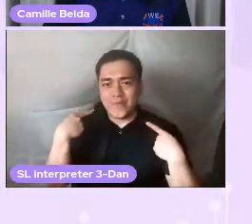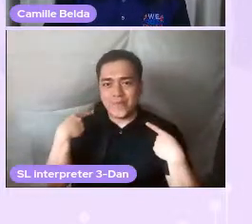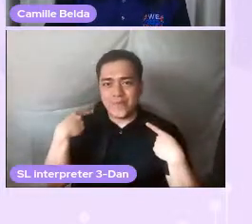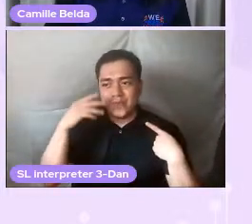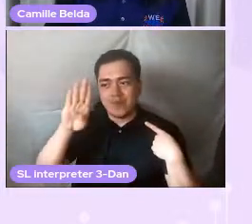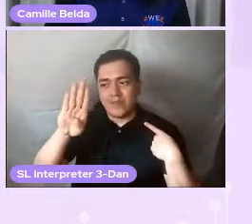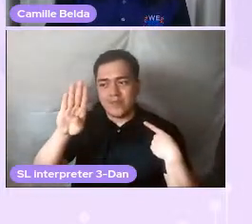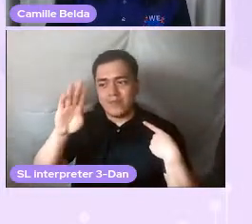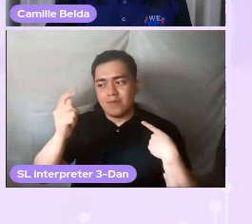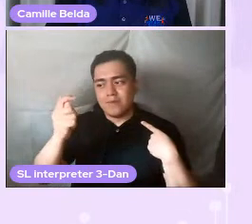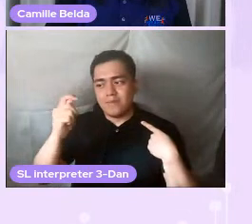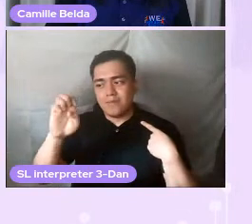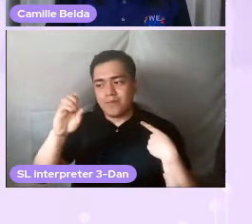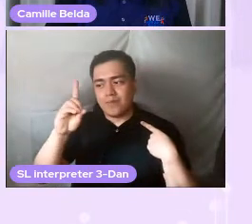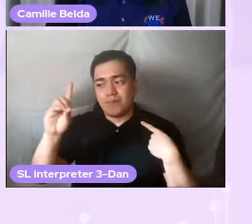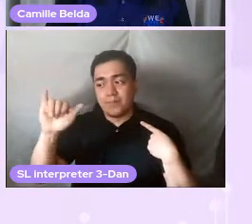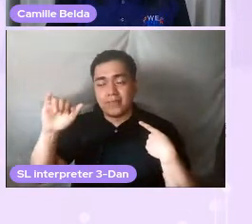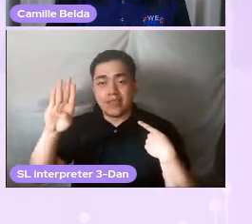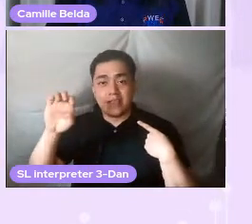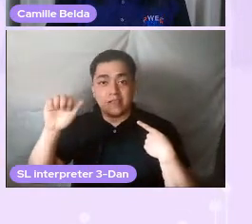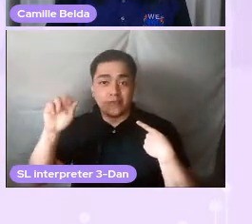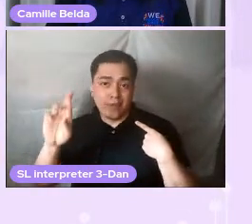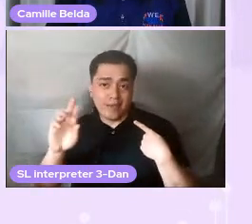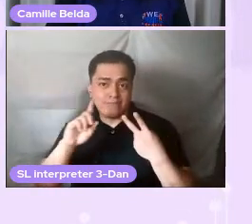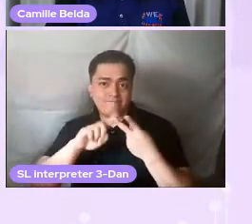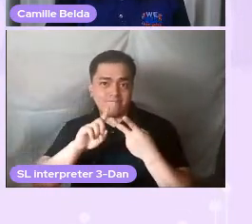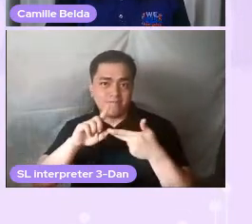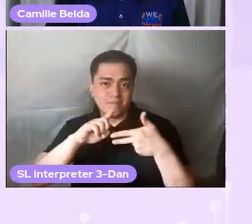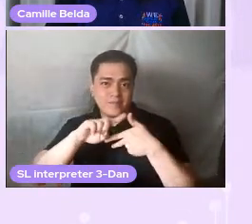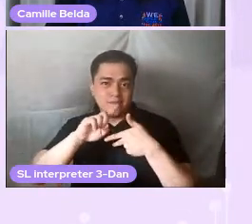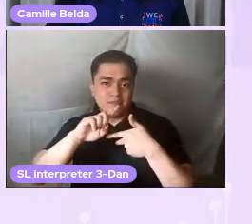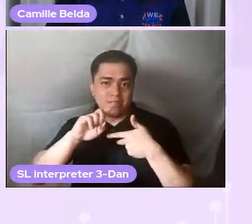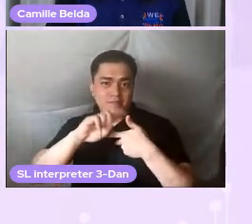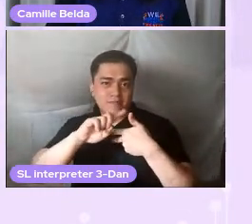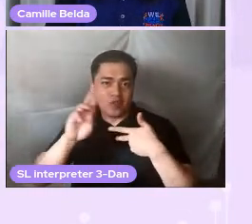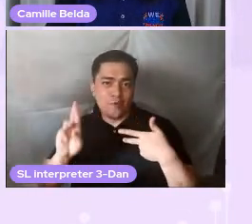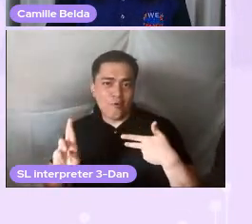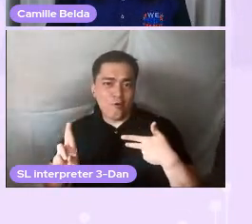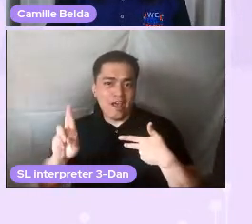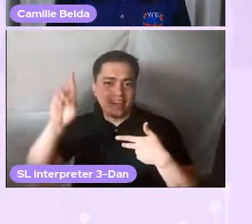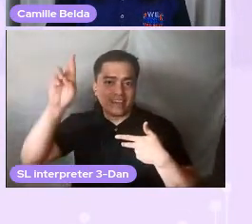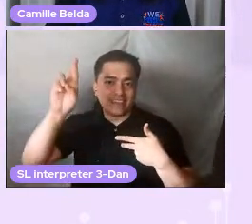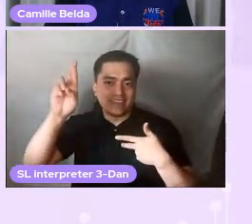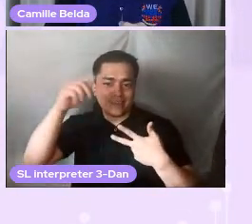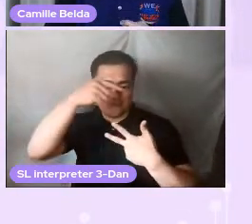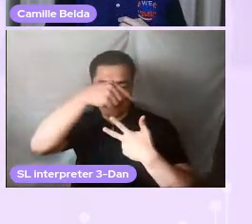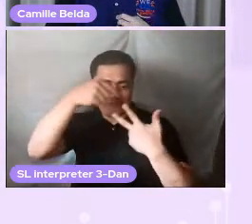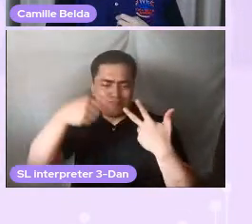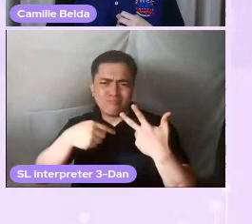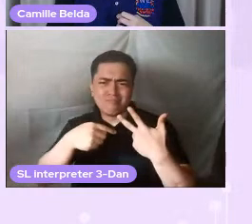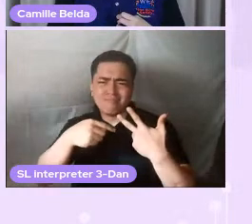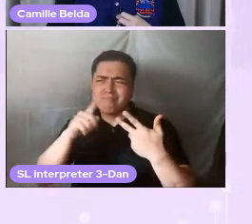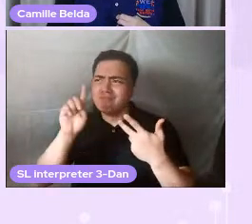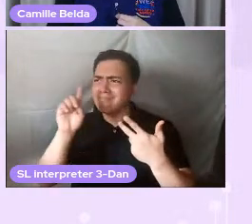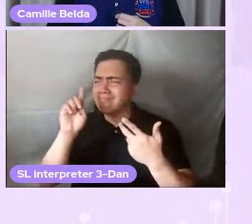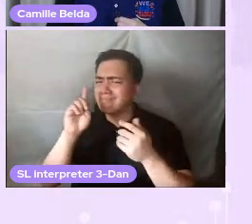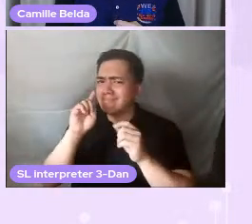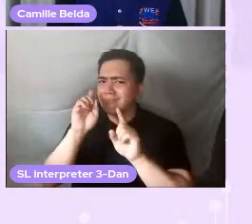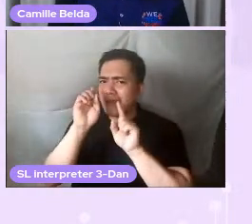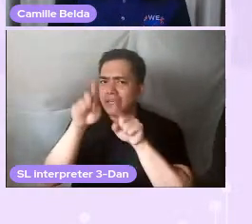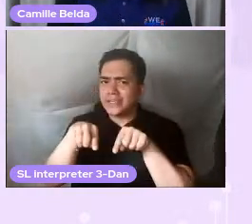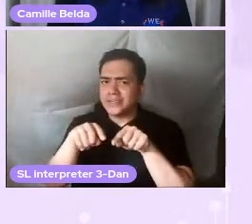Yung pangatlo ay rocket. Ano ba to? Space shuttle. Okay. Mabilis, may nanalo